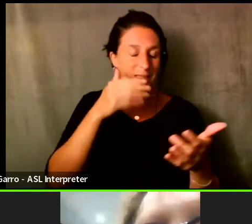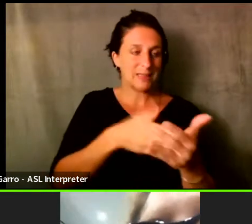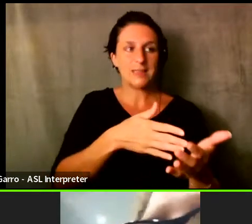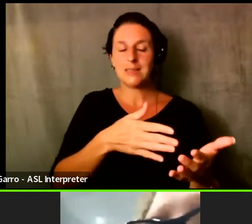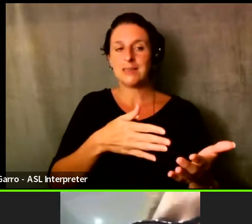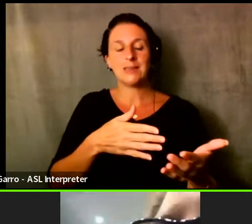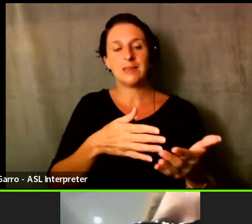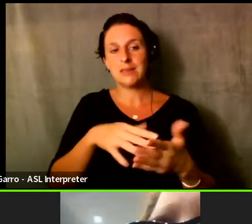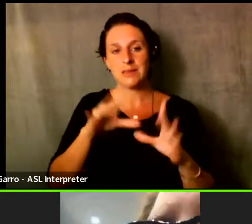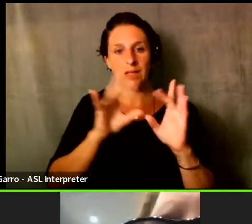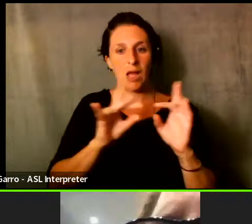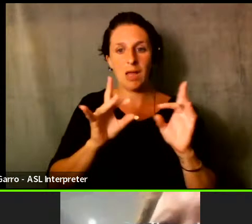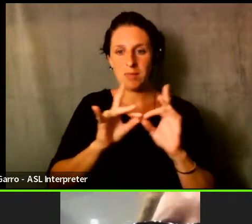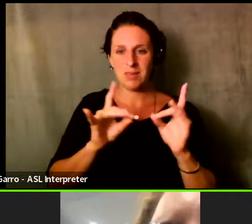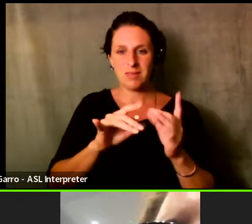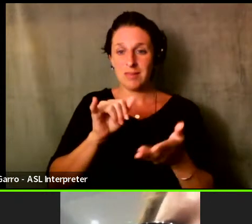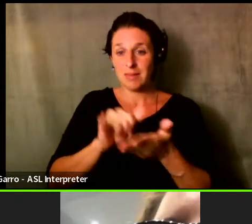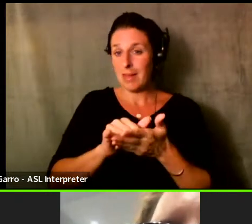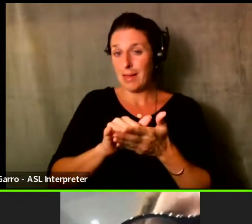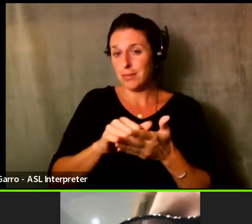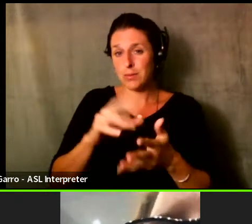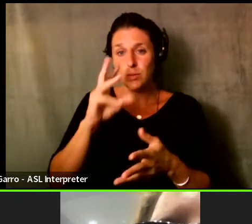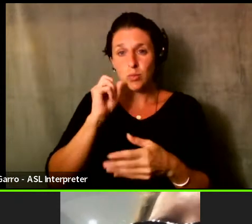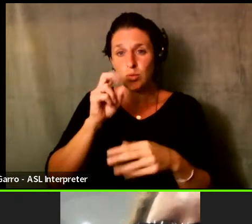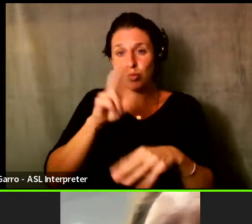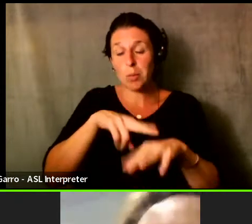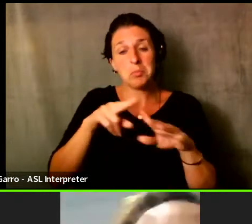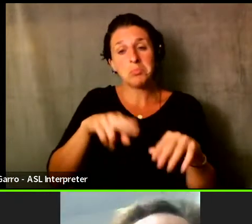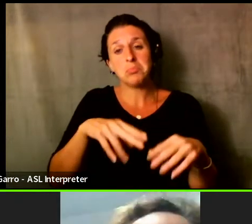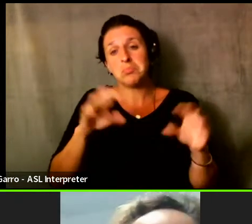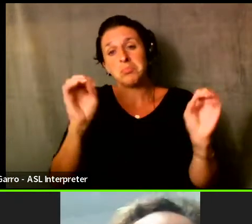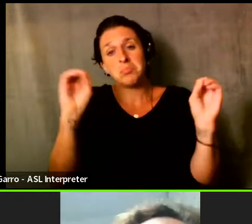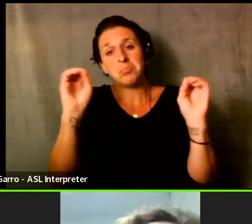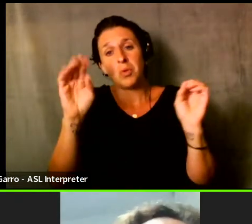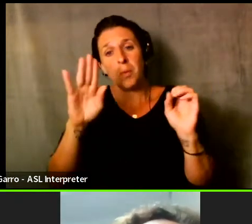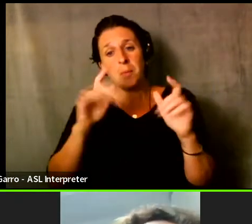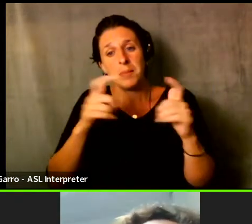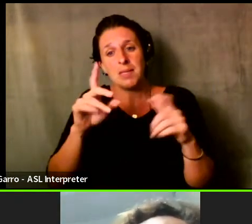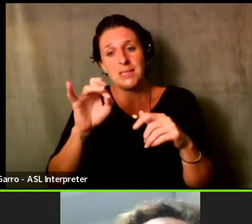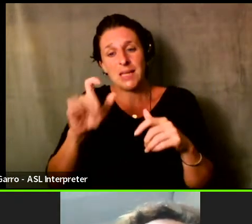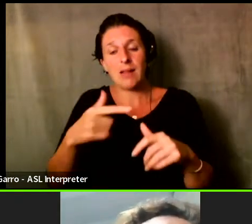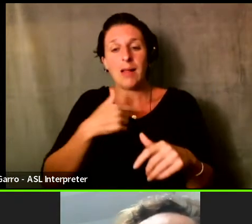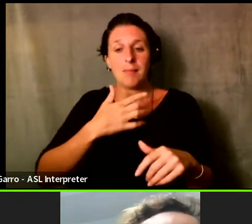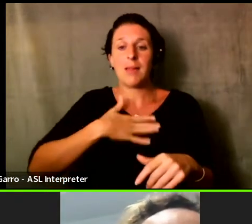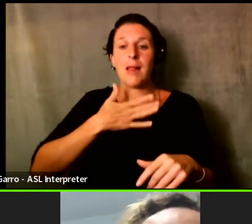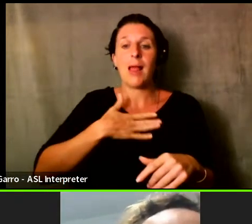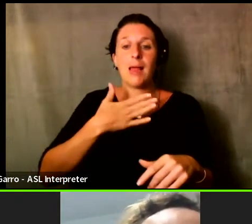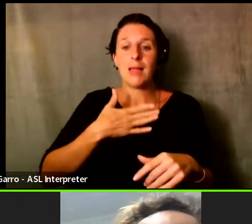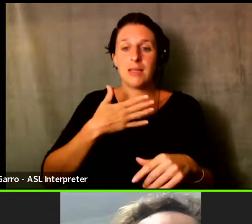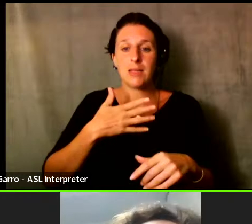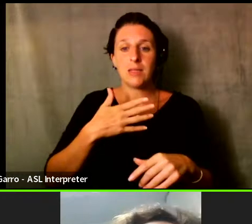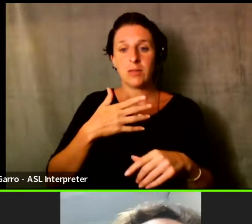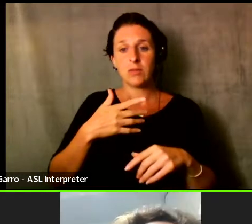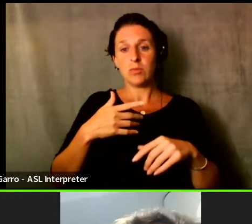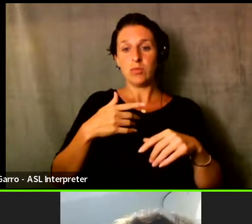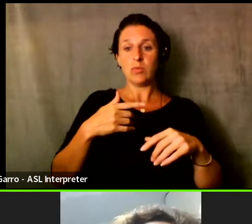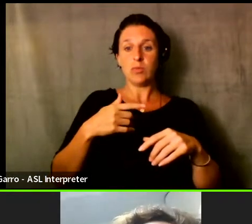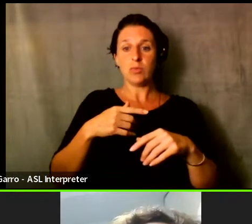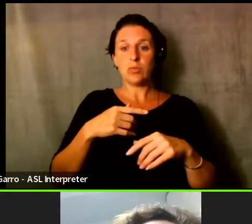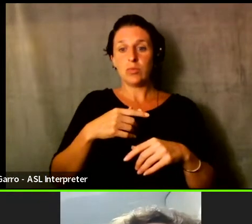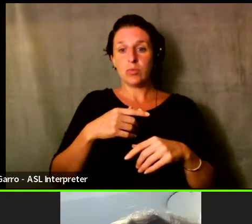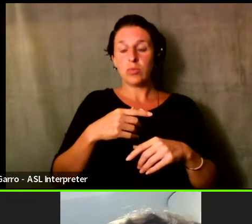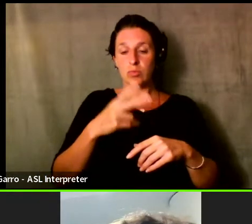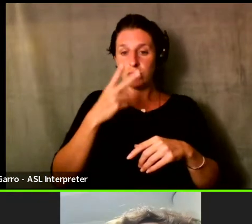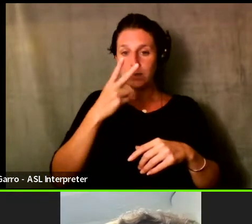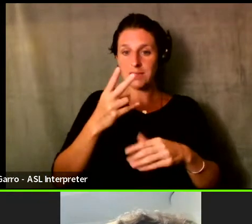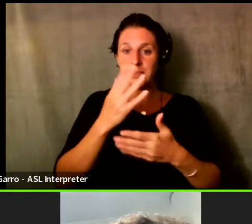of racist comments, I should say, which were normalized, were no big deal. And I'm glad to see that some folks are